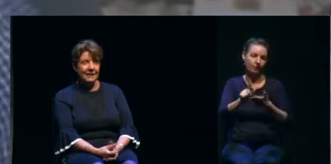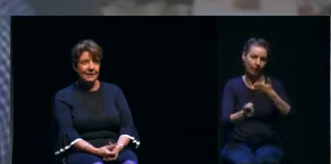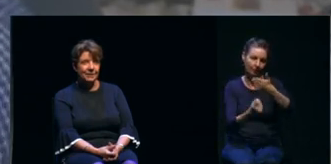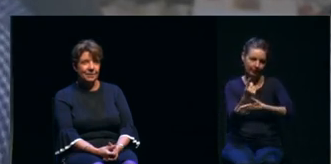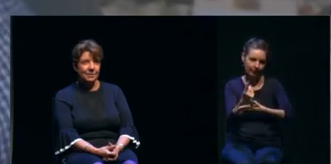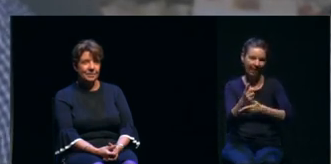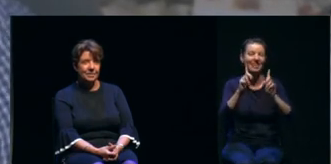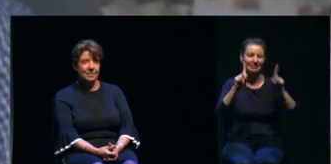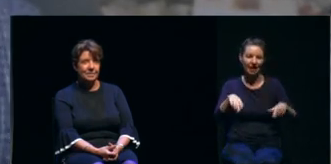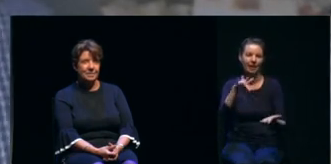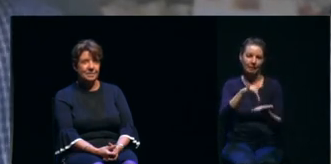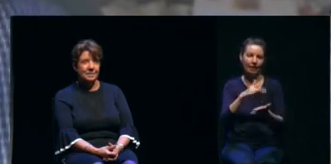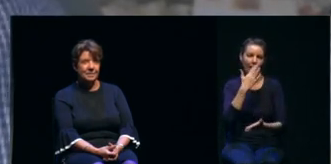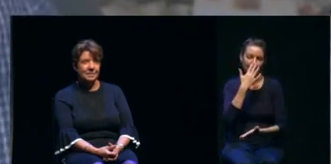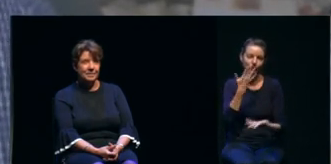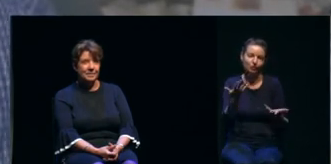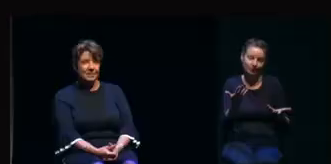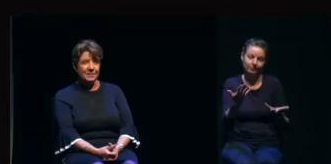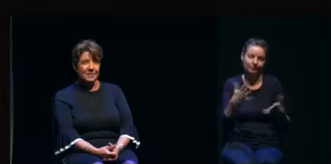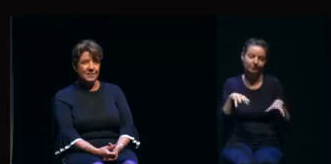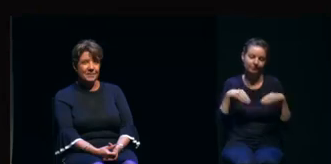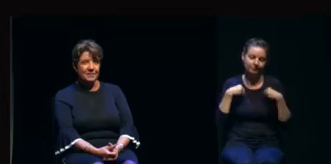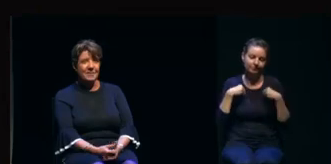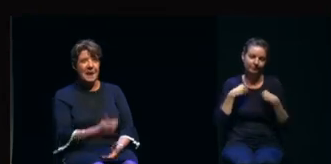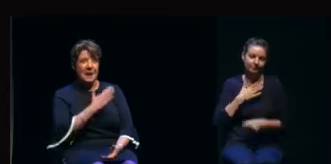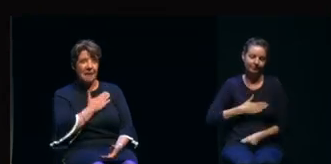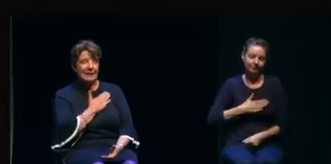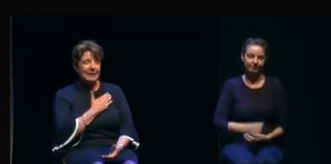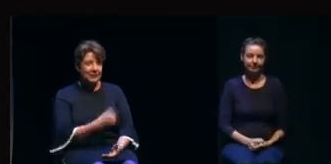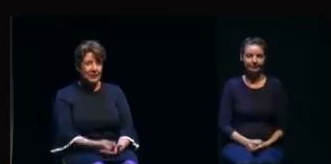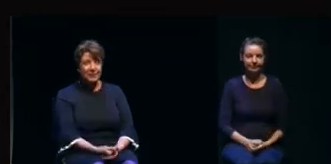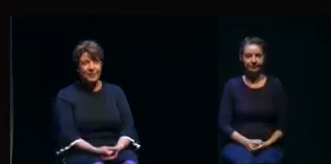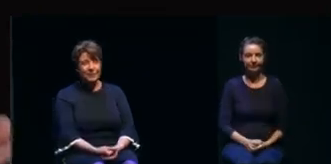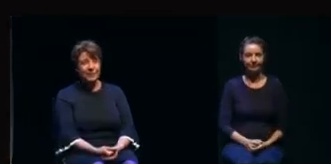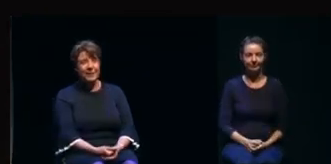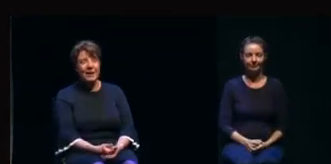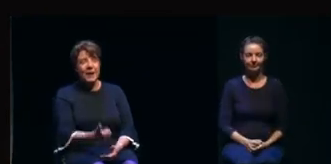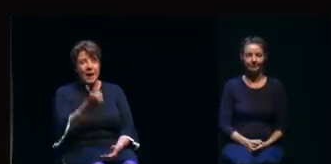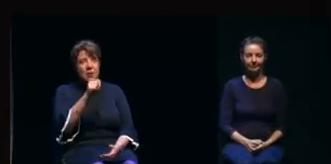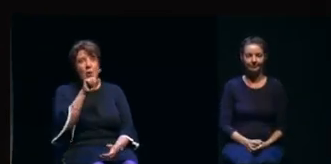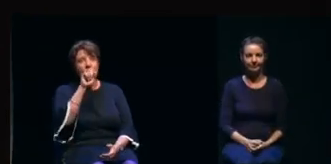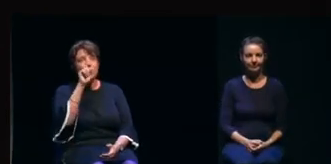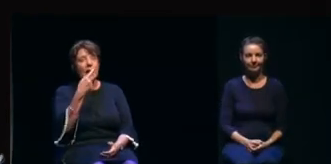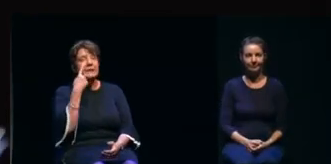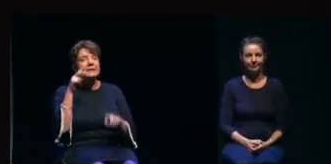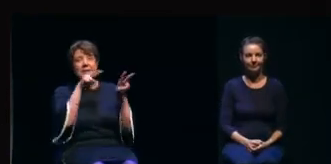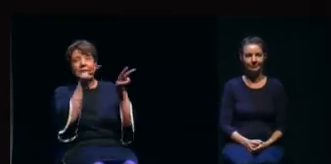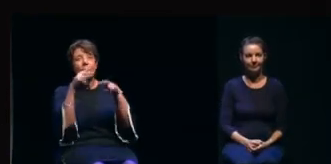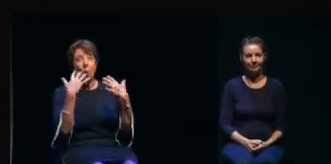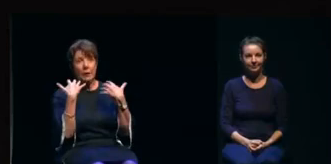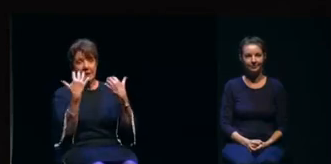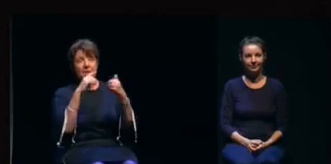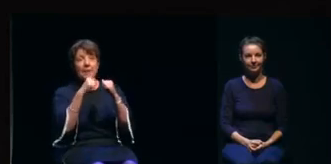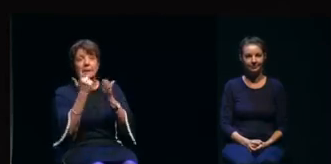And that's the start of middle age. I love it. Now, I know you can't see the audience that well, but there are a lot